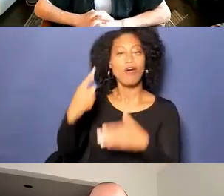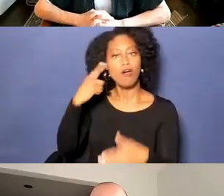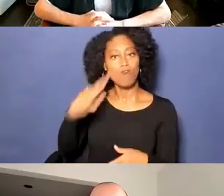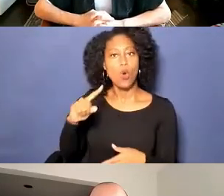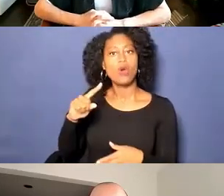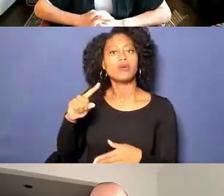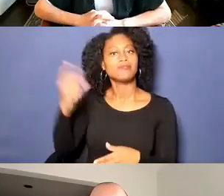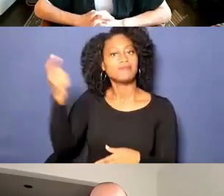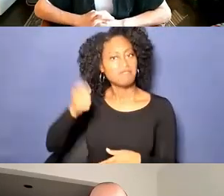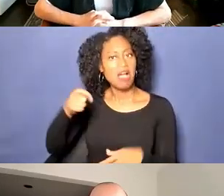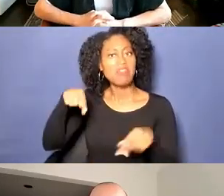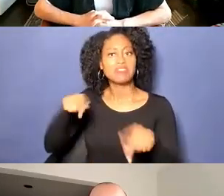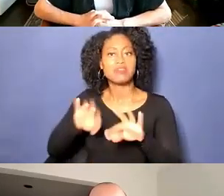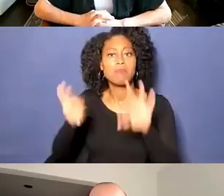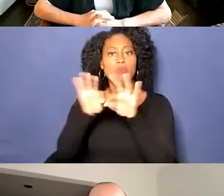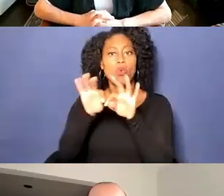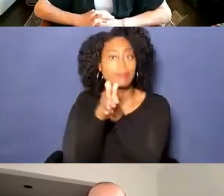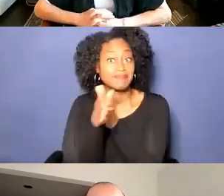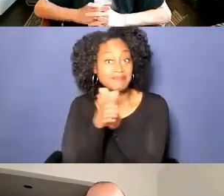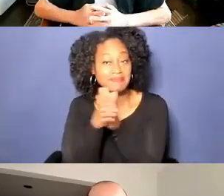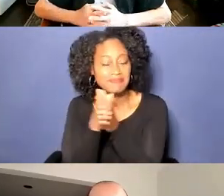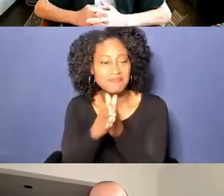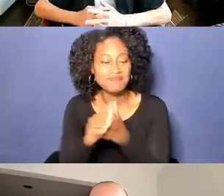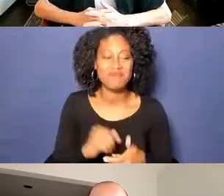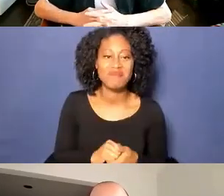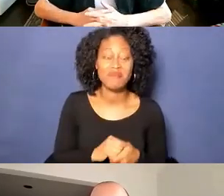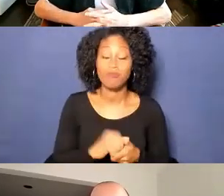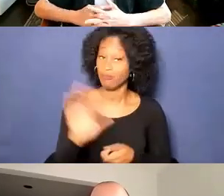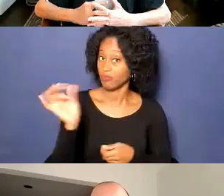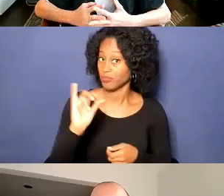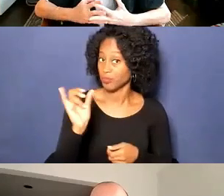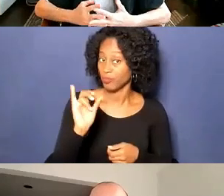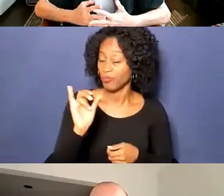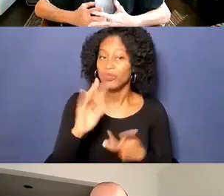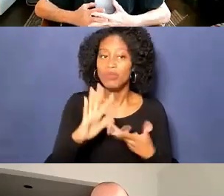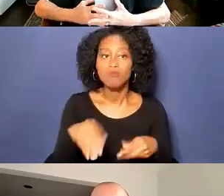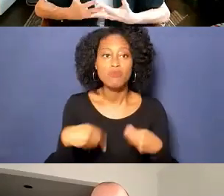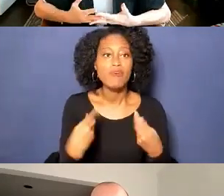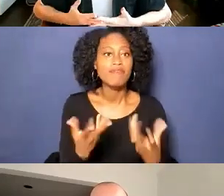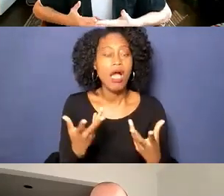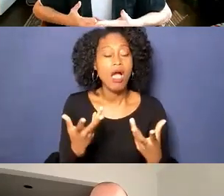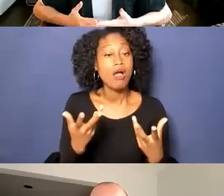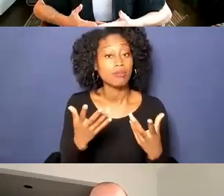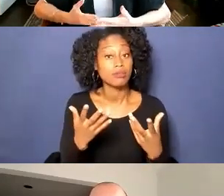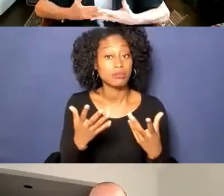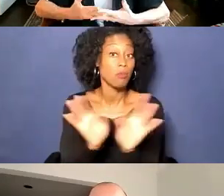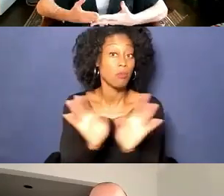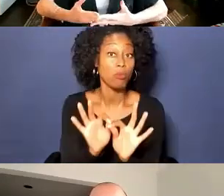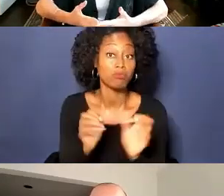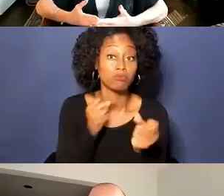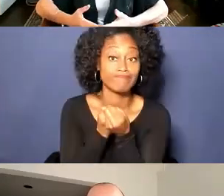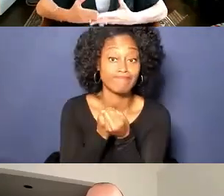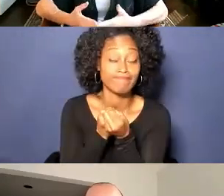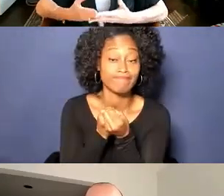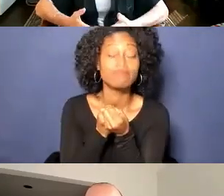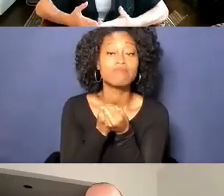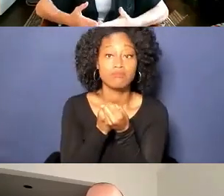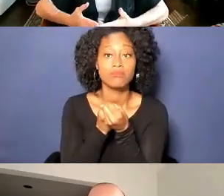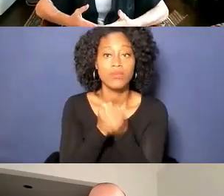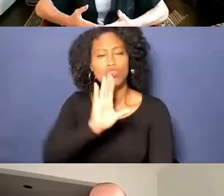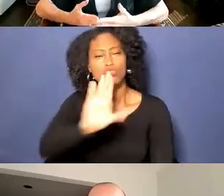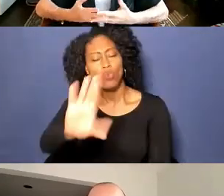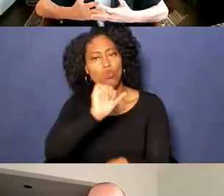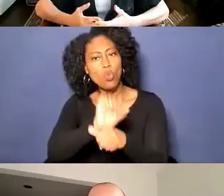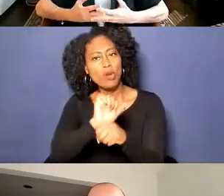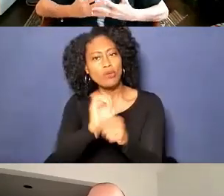important initiative. In addition to providing important support to do the work that you want to